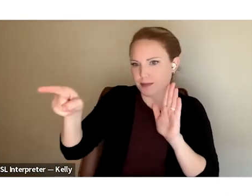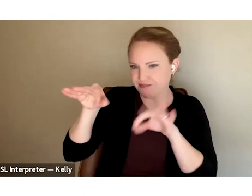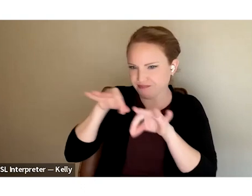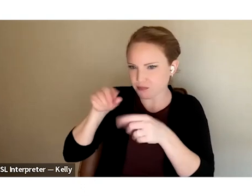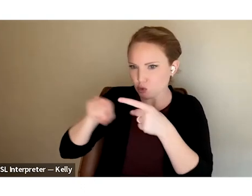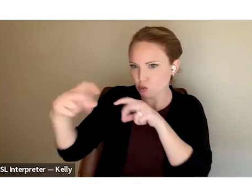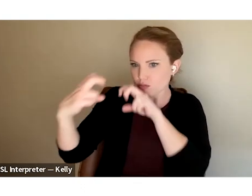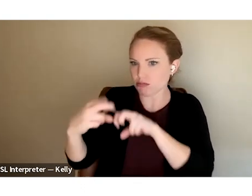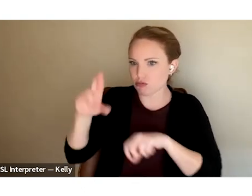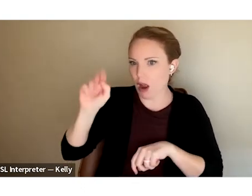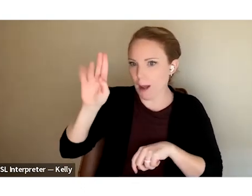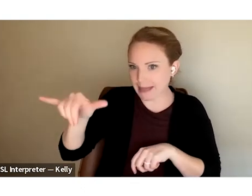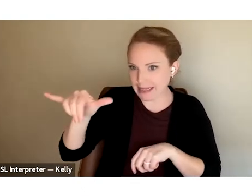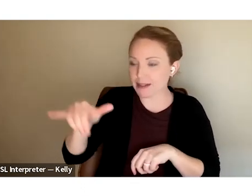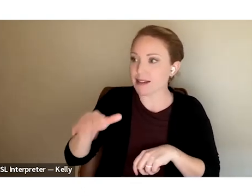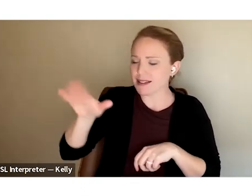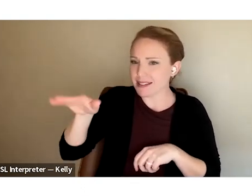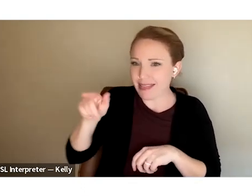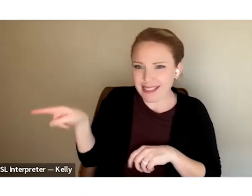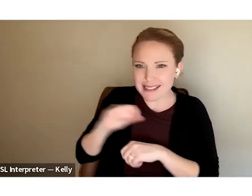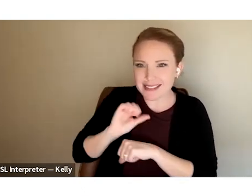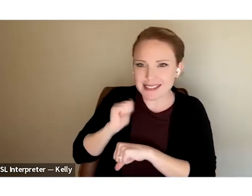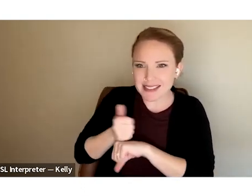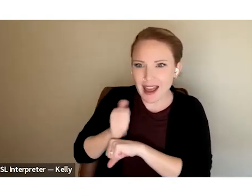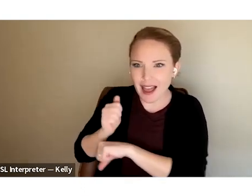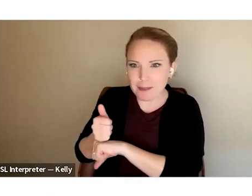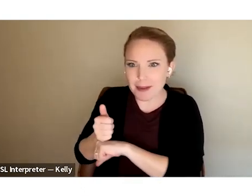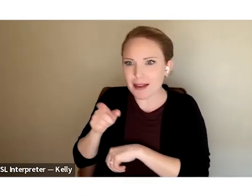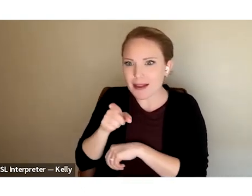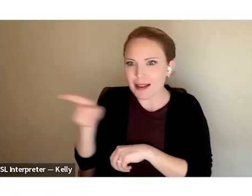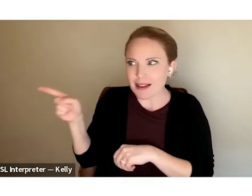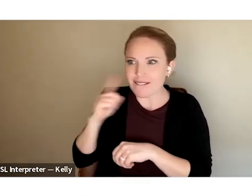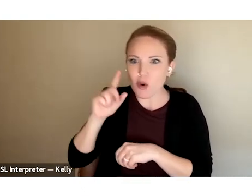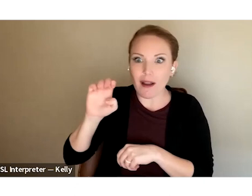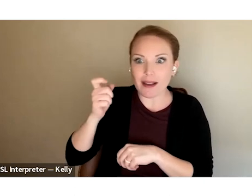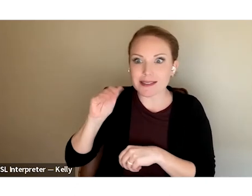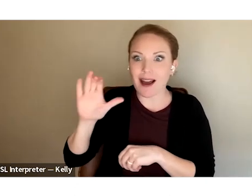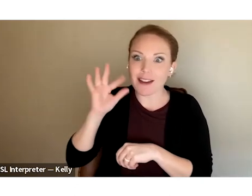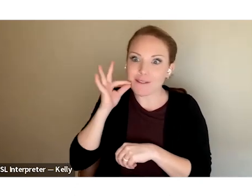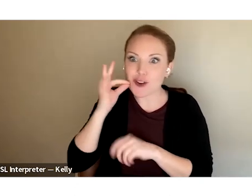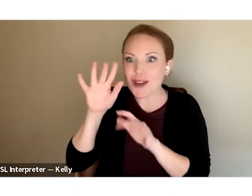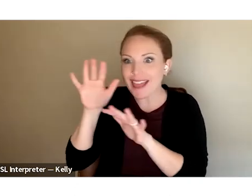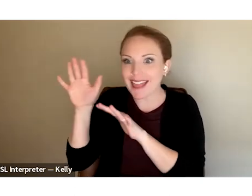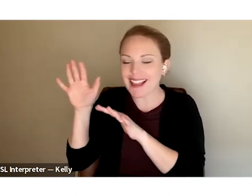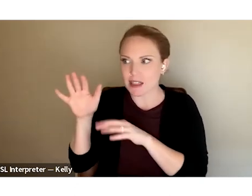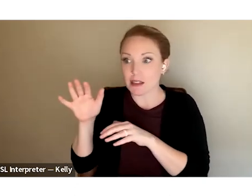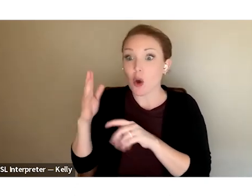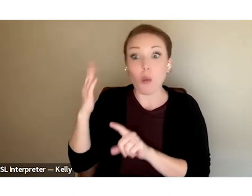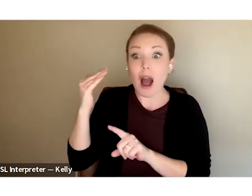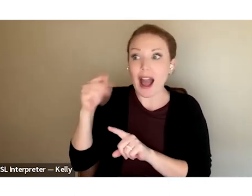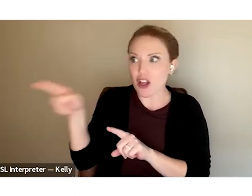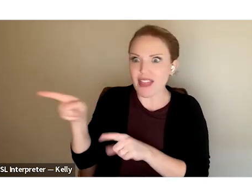this setup is so that people in the West could have strawberries in winter. And that helped